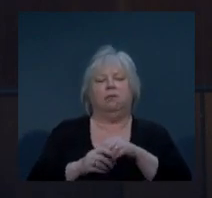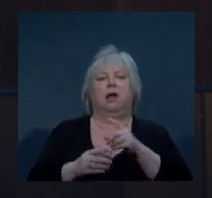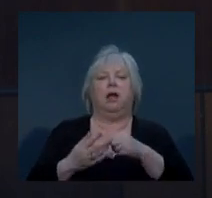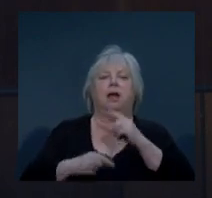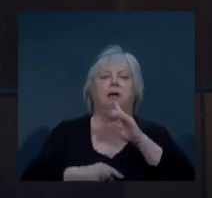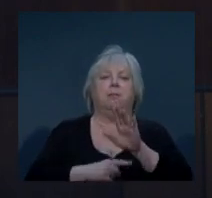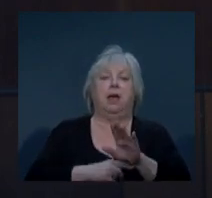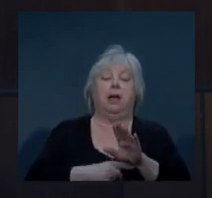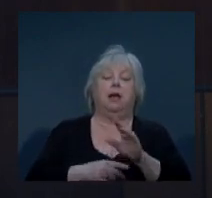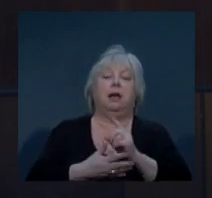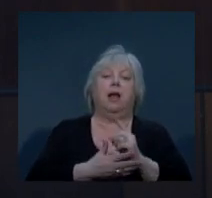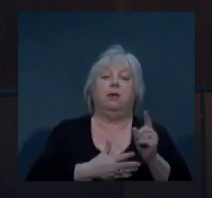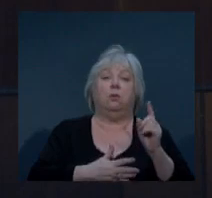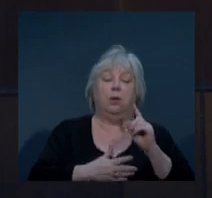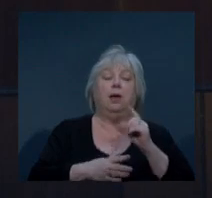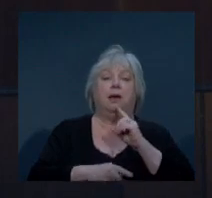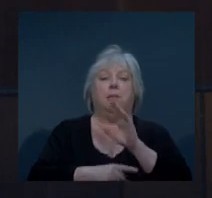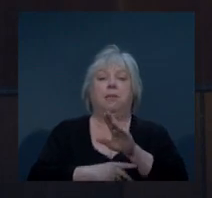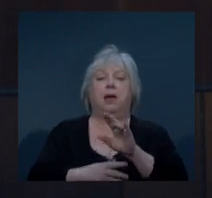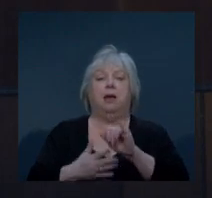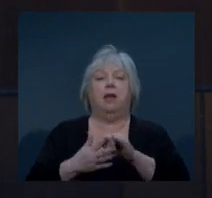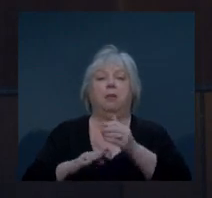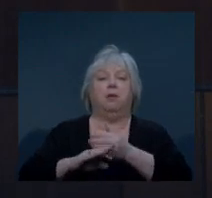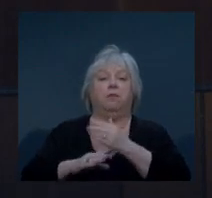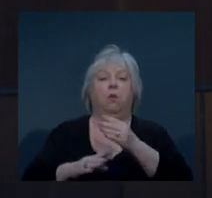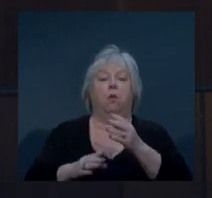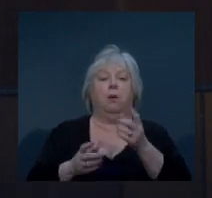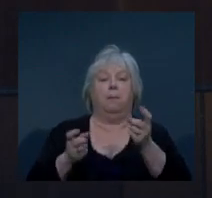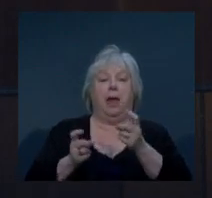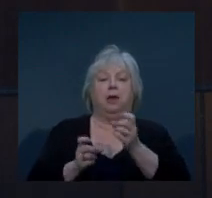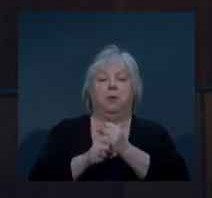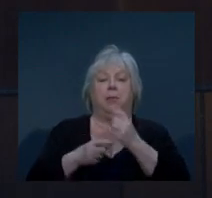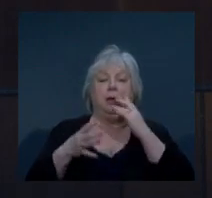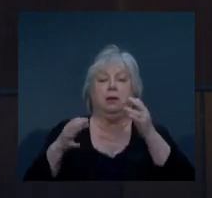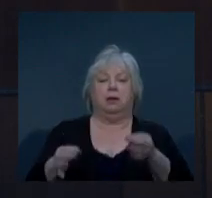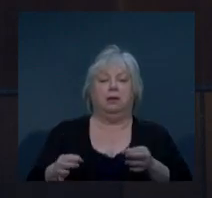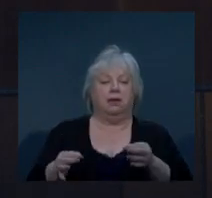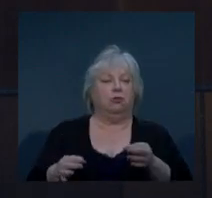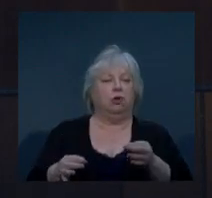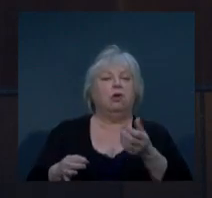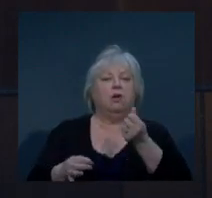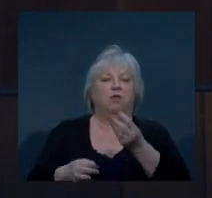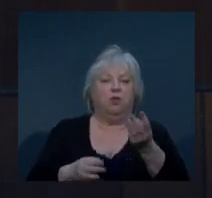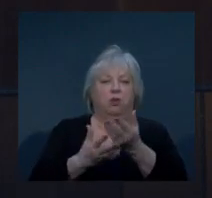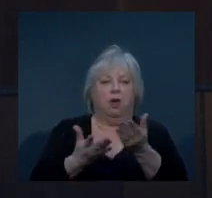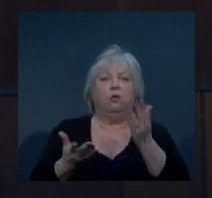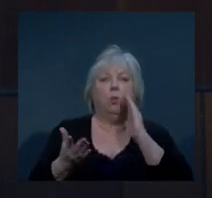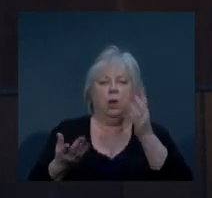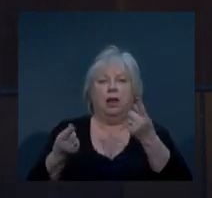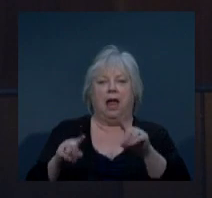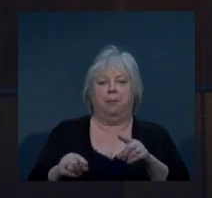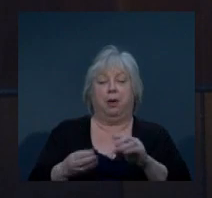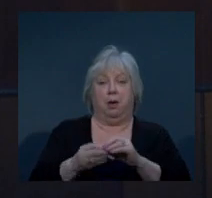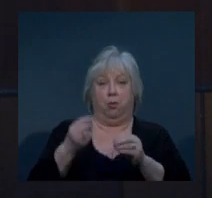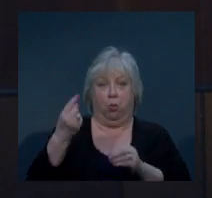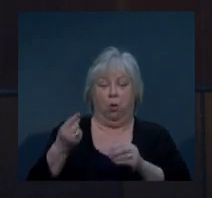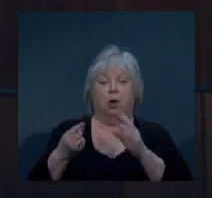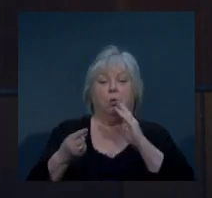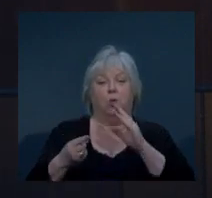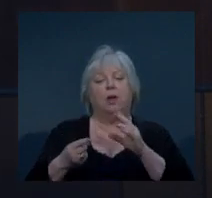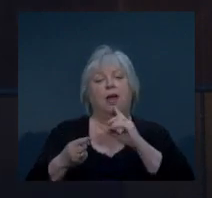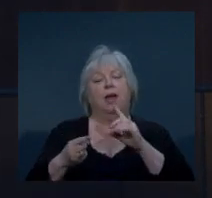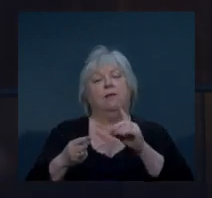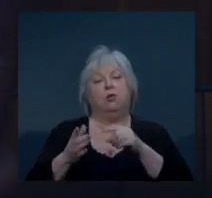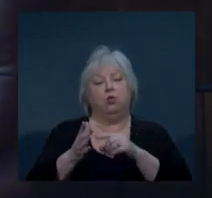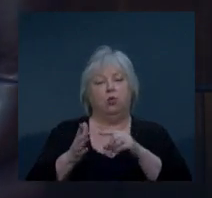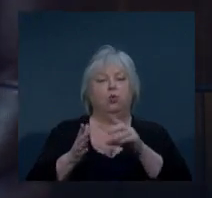shared last Tuesday, before management makes a decision, a few things will happen. One, we're going to have due diligence